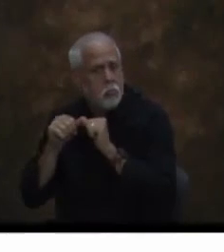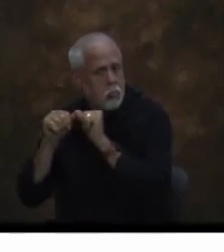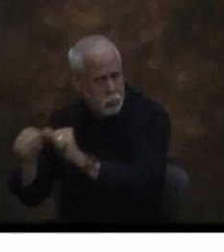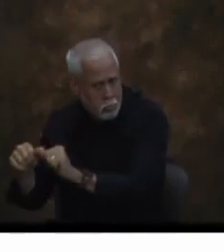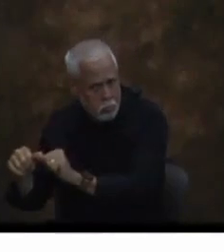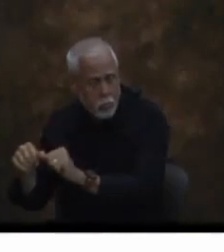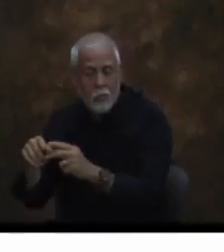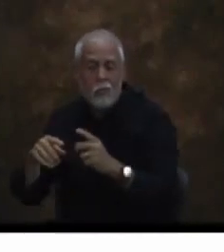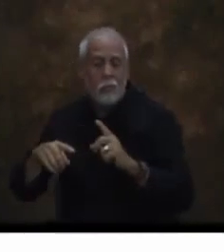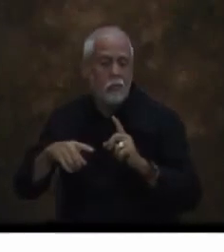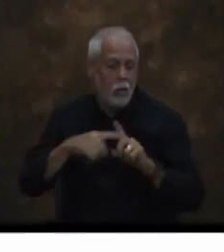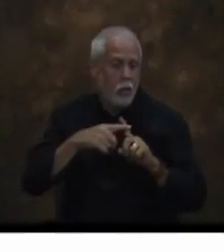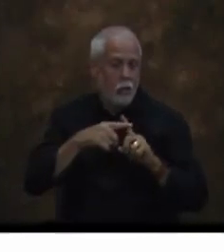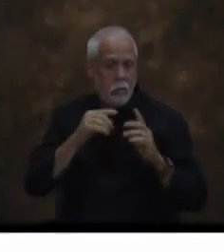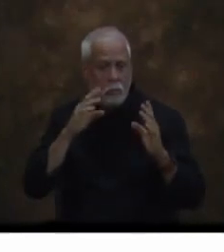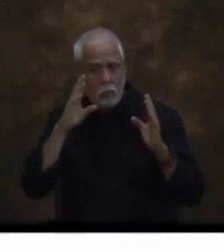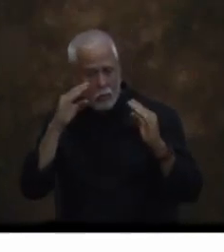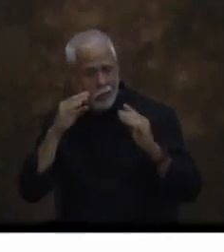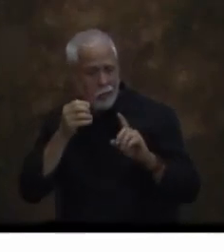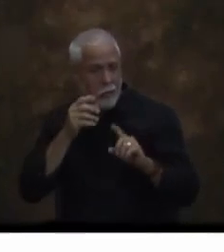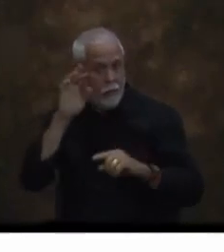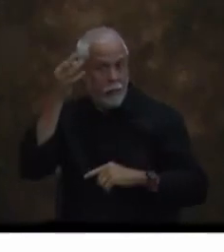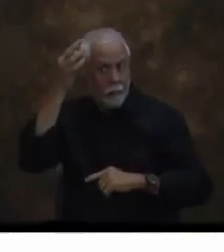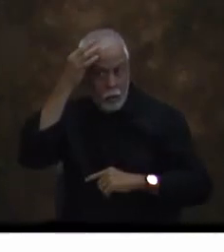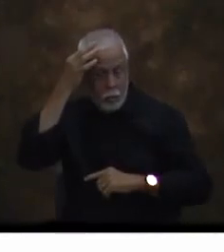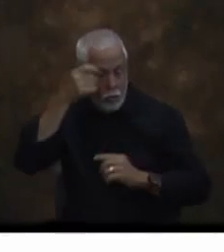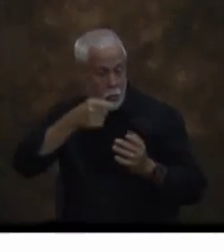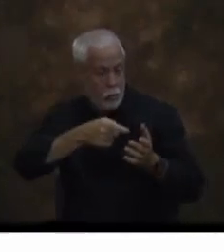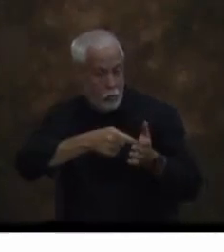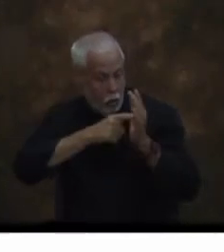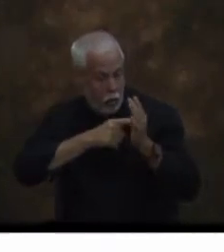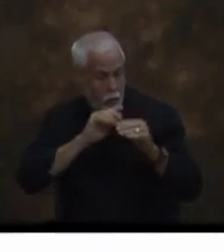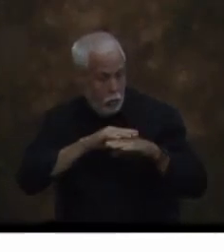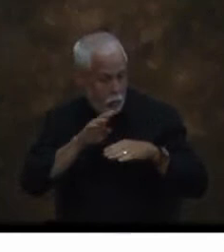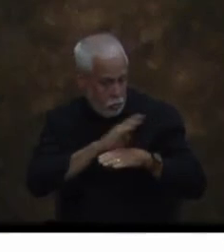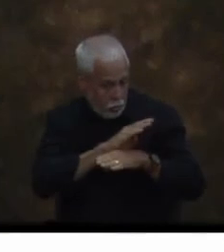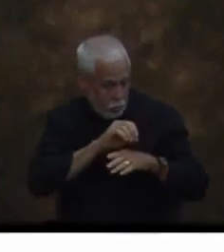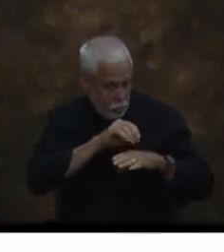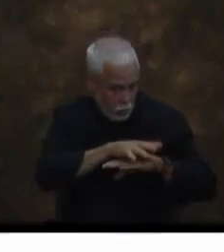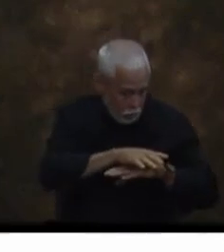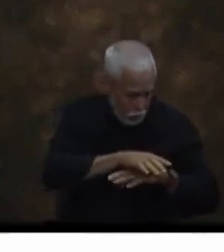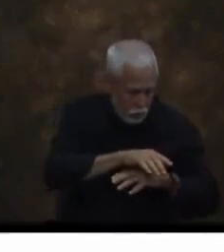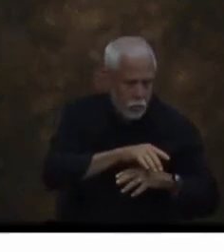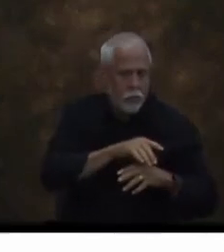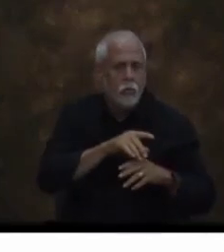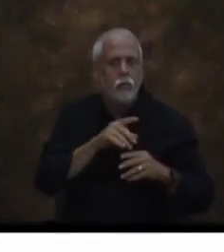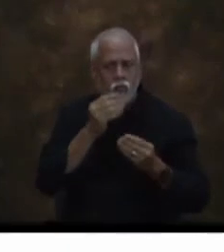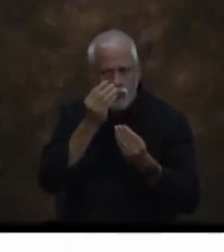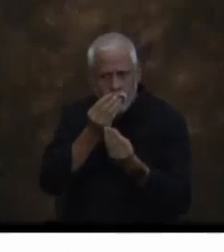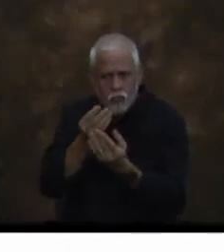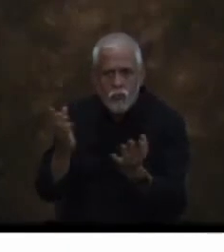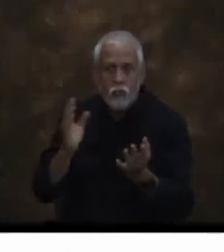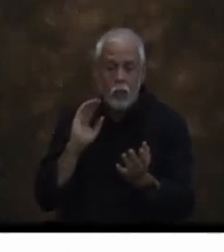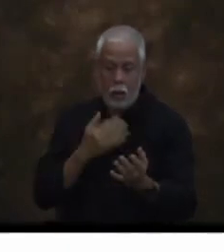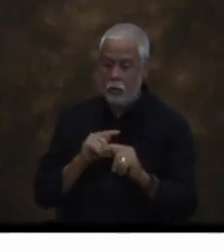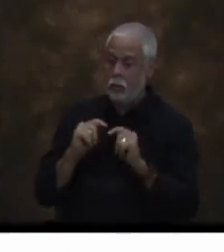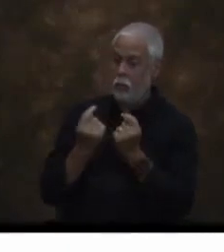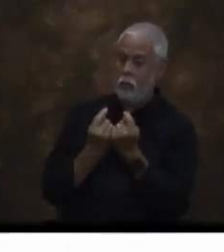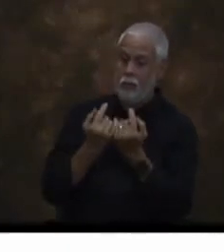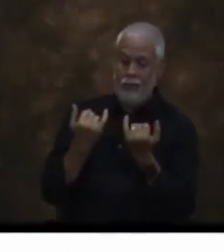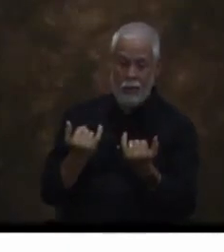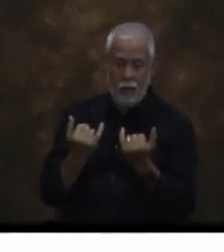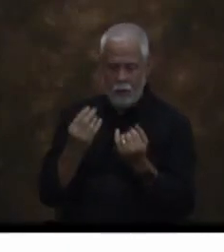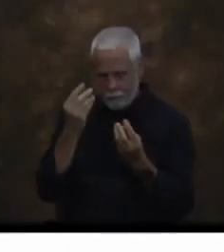make, plus the anticipated impact of the federal requirement on businesses, I wanted to share with you all what our team has